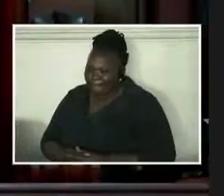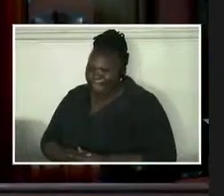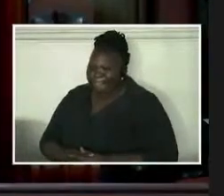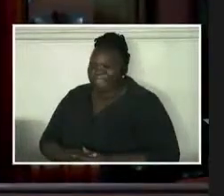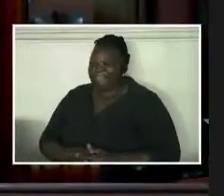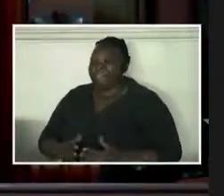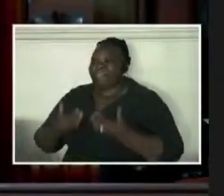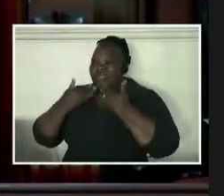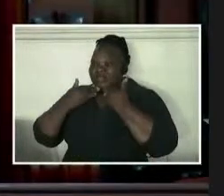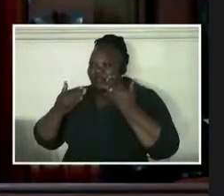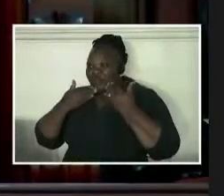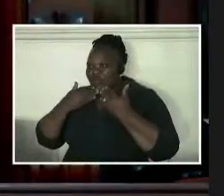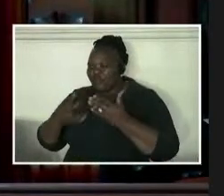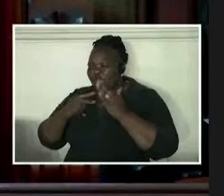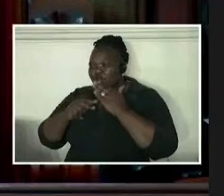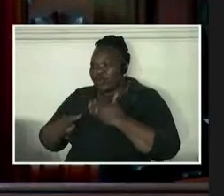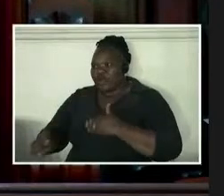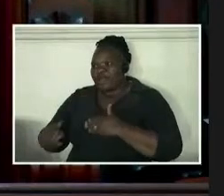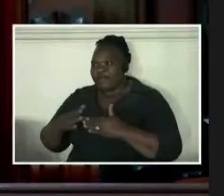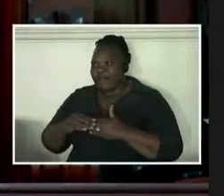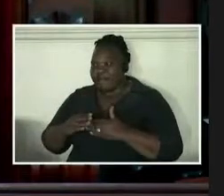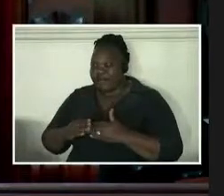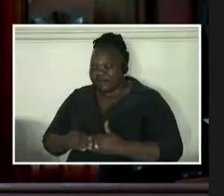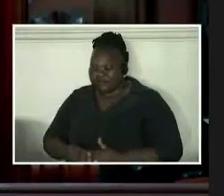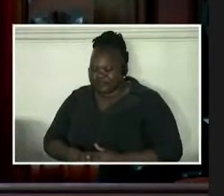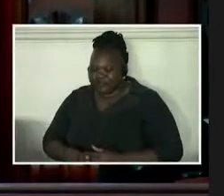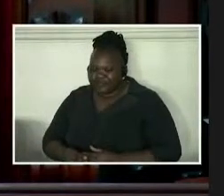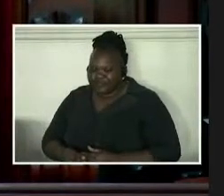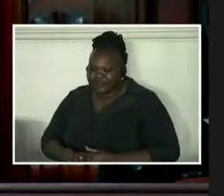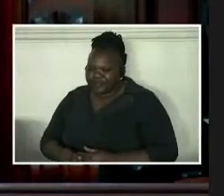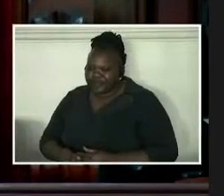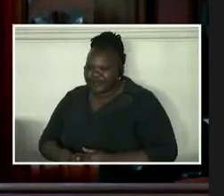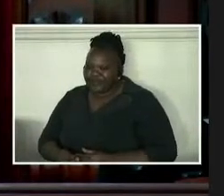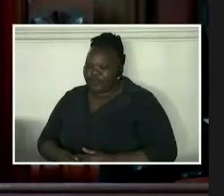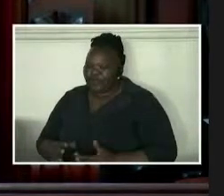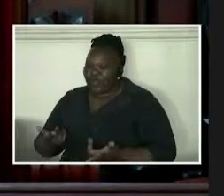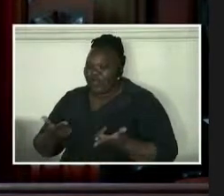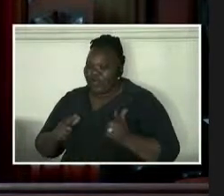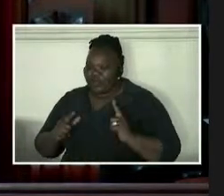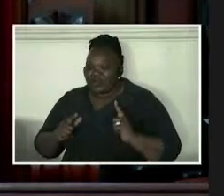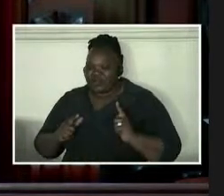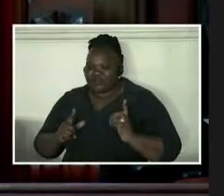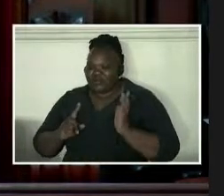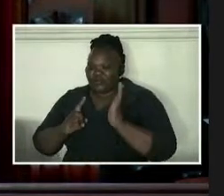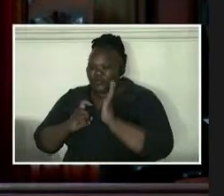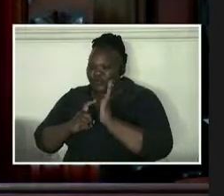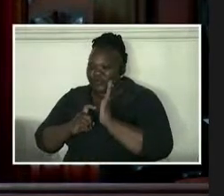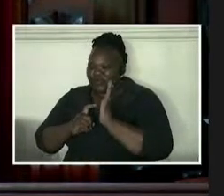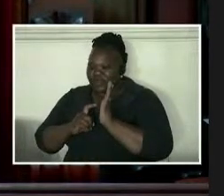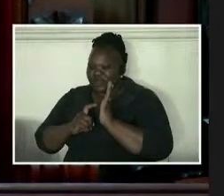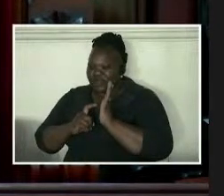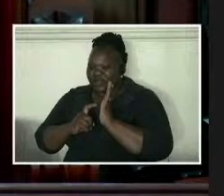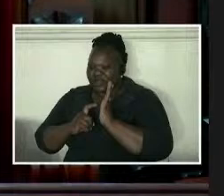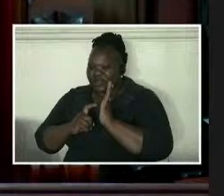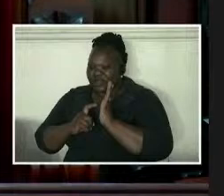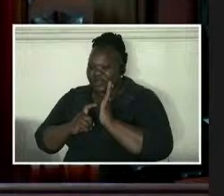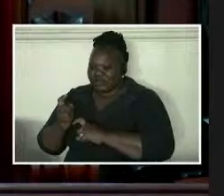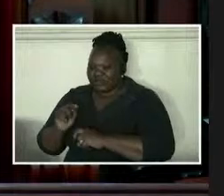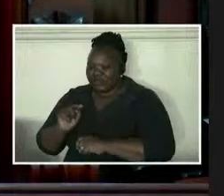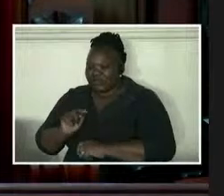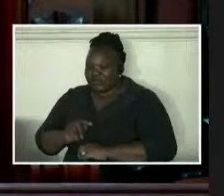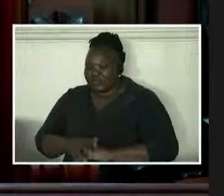thank you very much honorable member i am allowing the sanitization of the stage